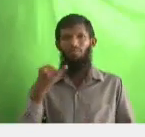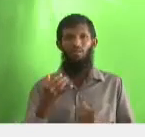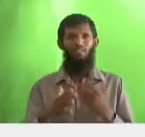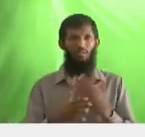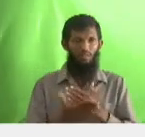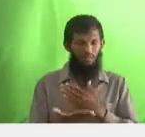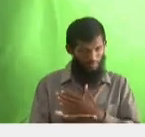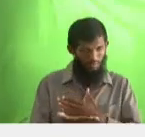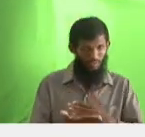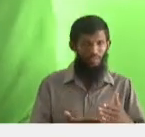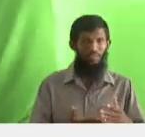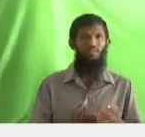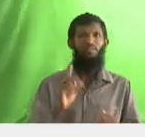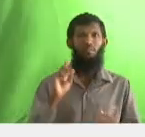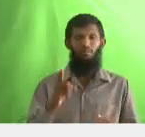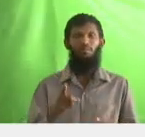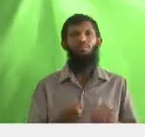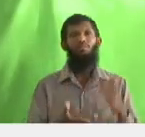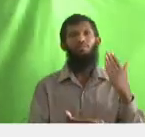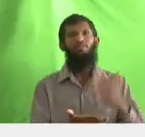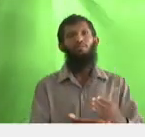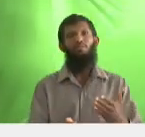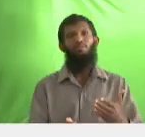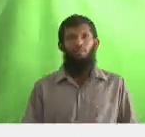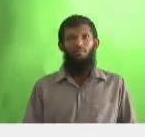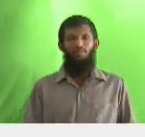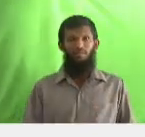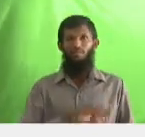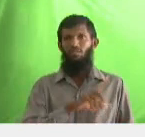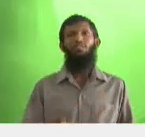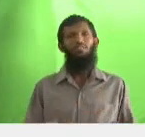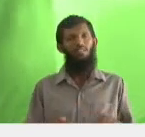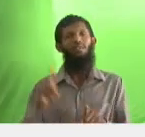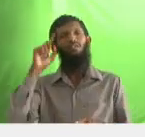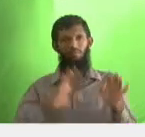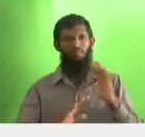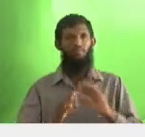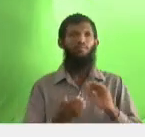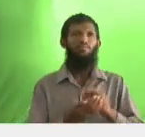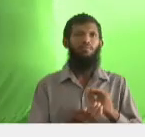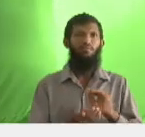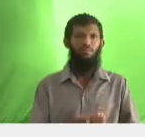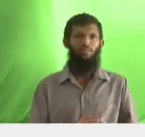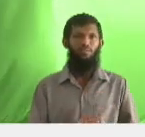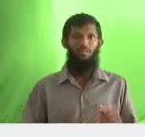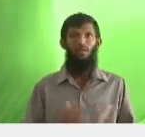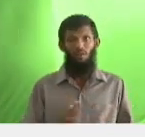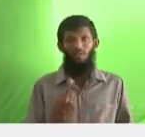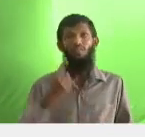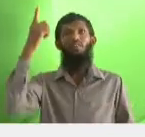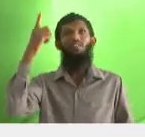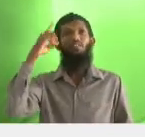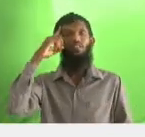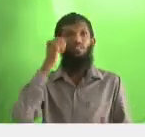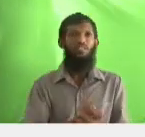it comes to income and earning. All this being part of His divine plan, the Almighty